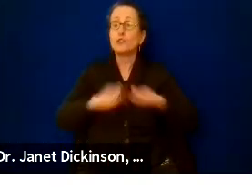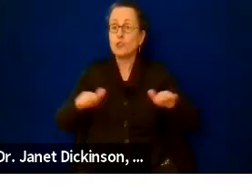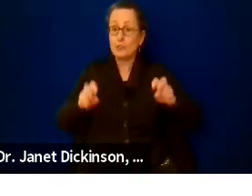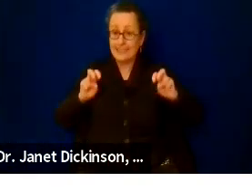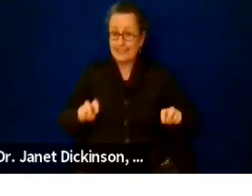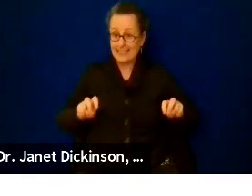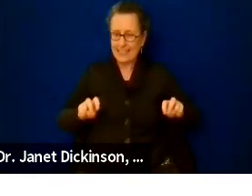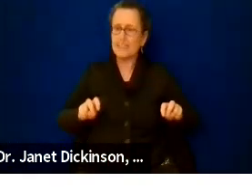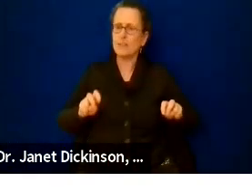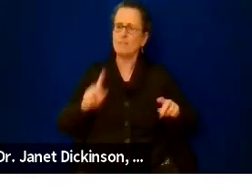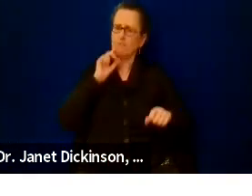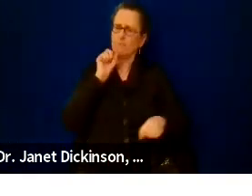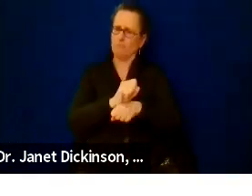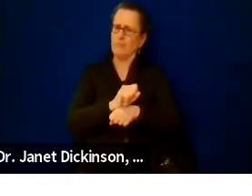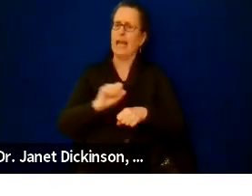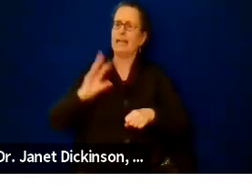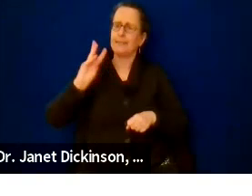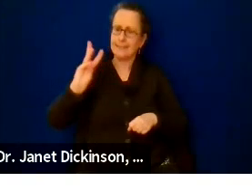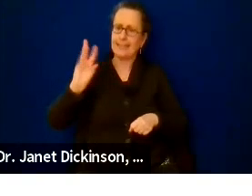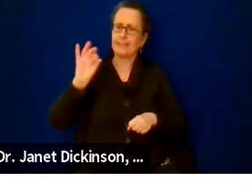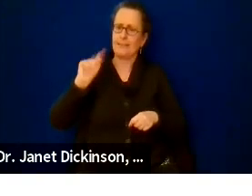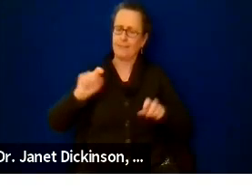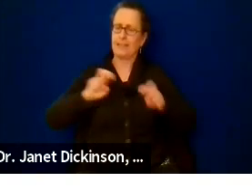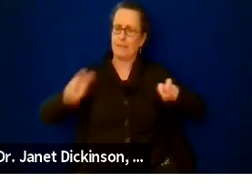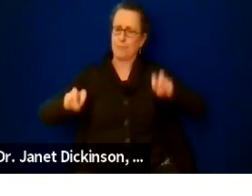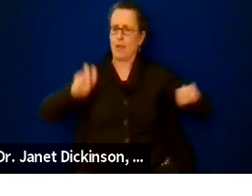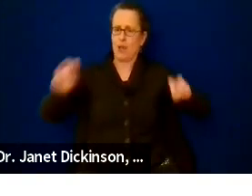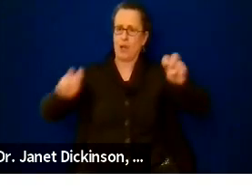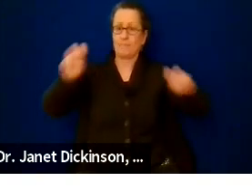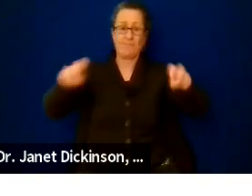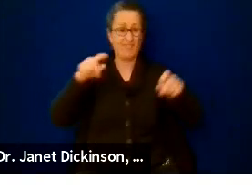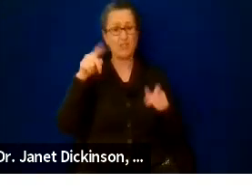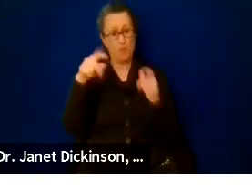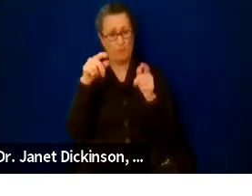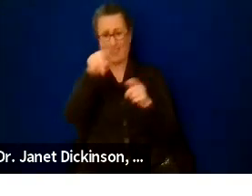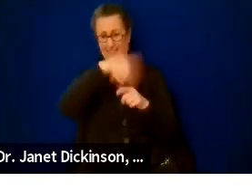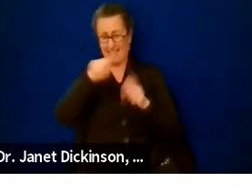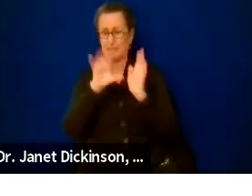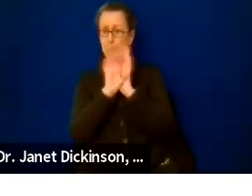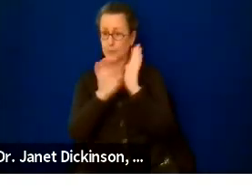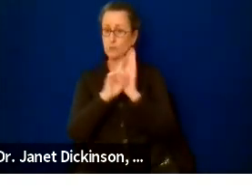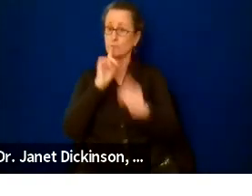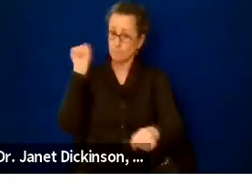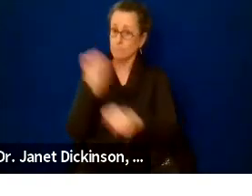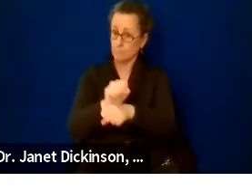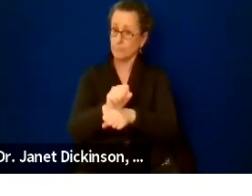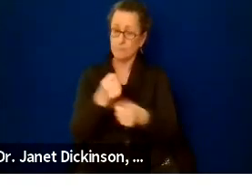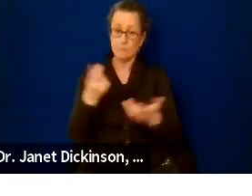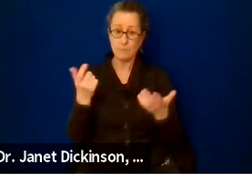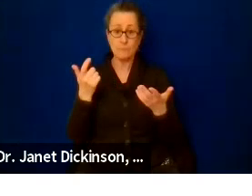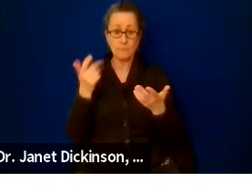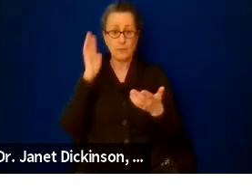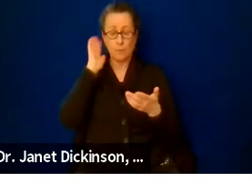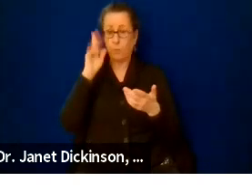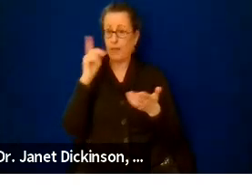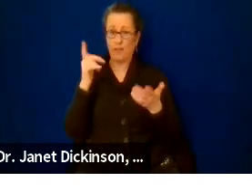desks. So this is pretty much what the classroom setup will look like. These were some classrooms that had already been started to be set up